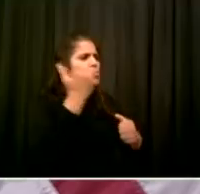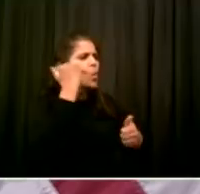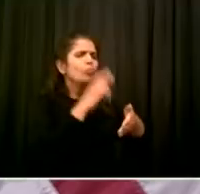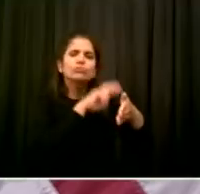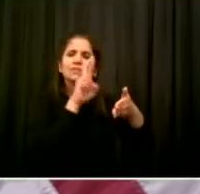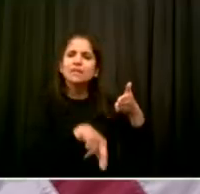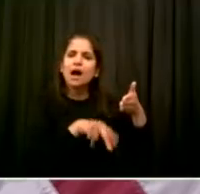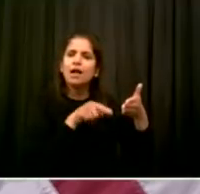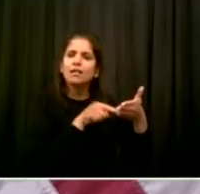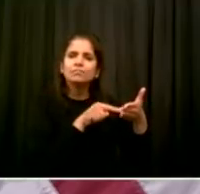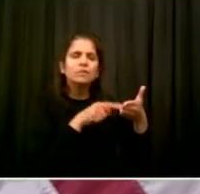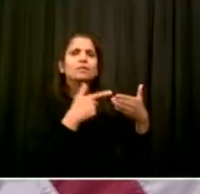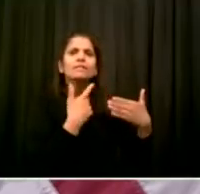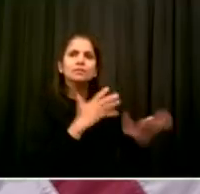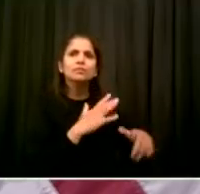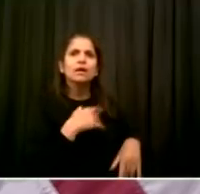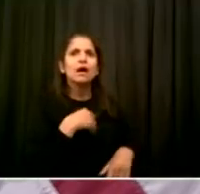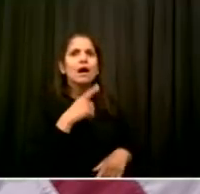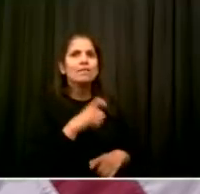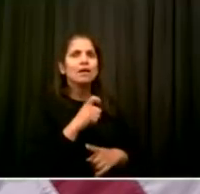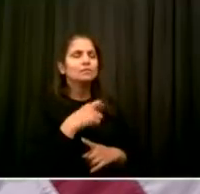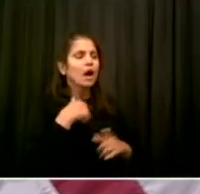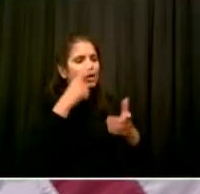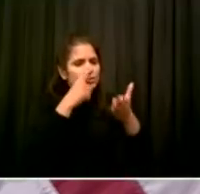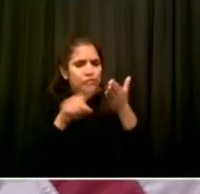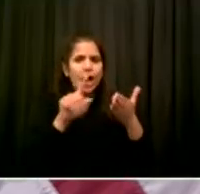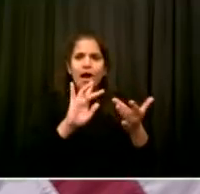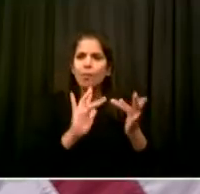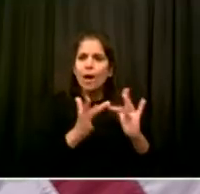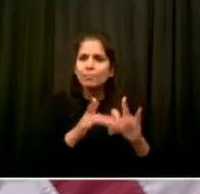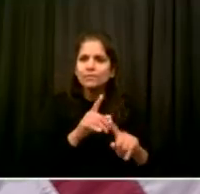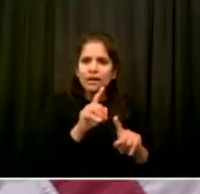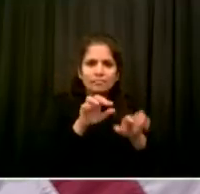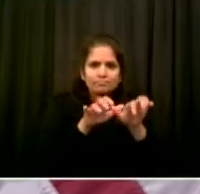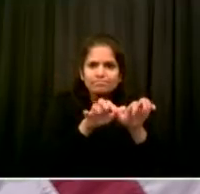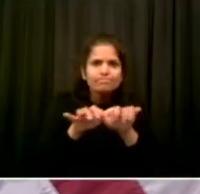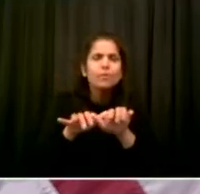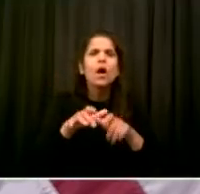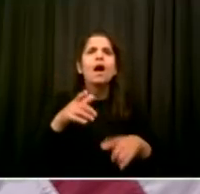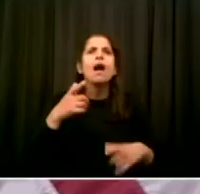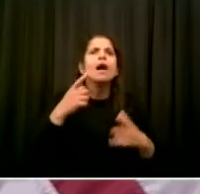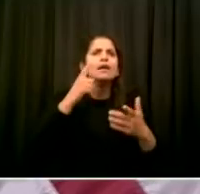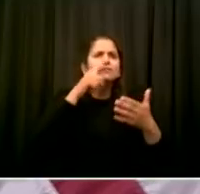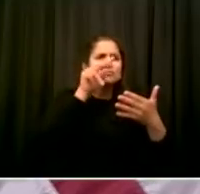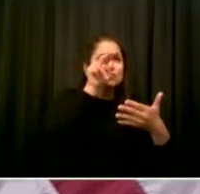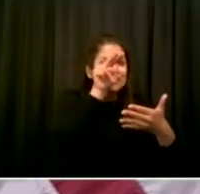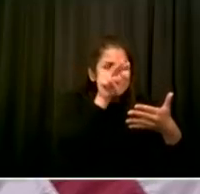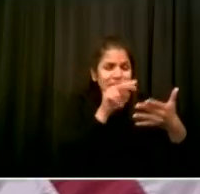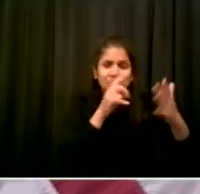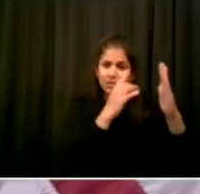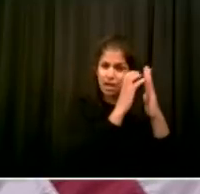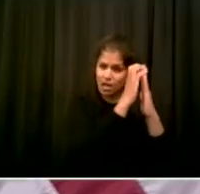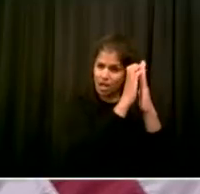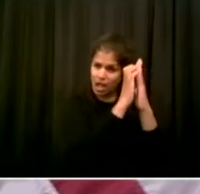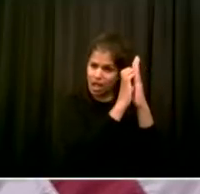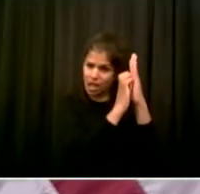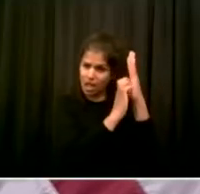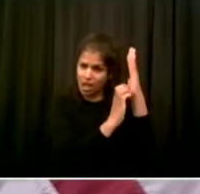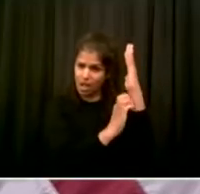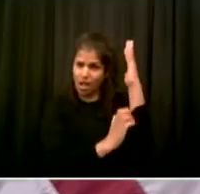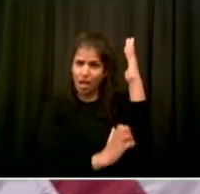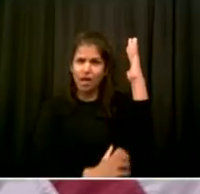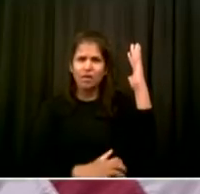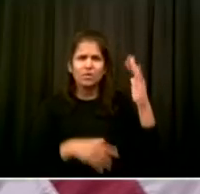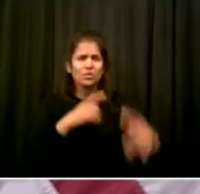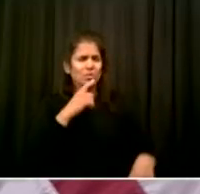one of BioReference's patients, allowing them to share my information with third parties, which they could not guarantee the security of my